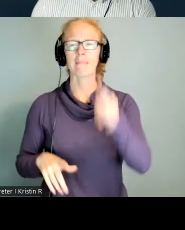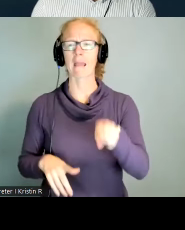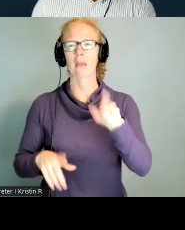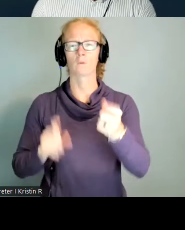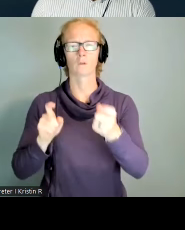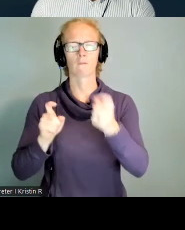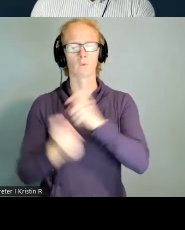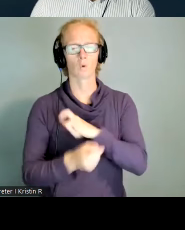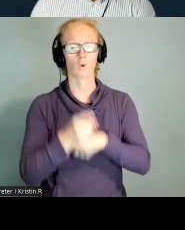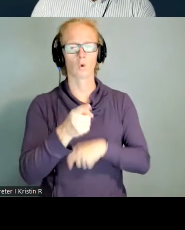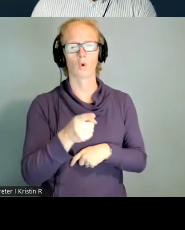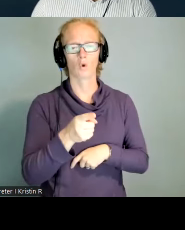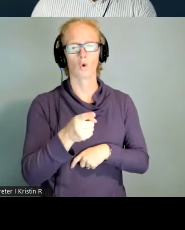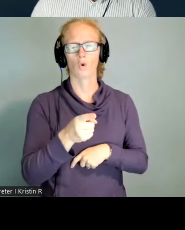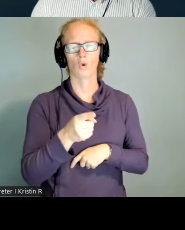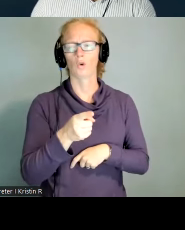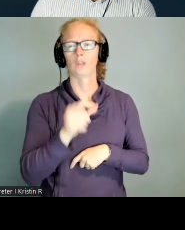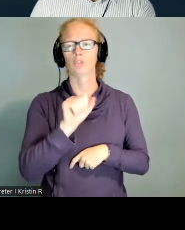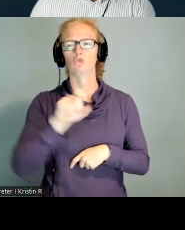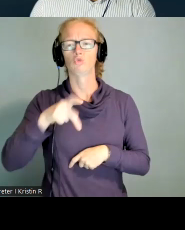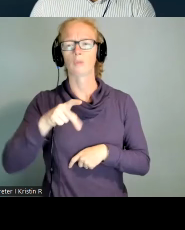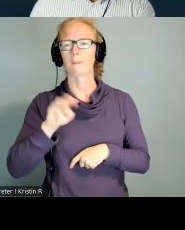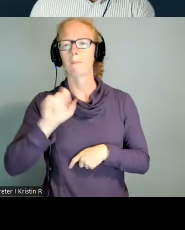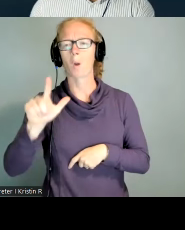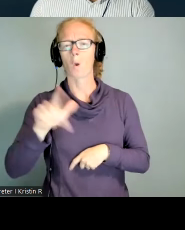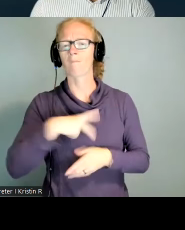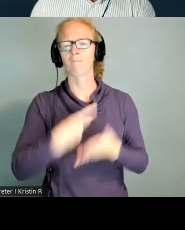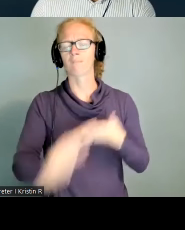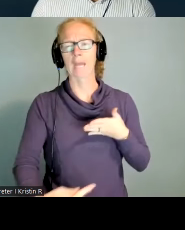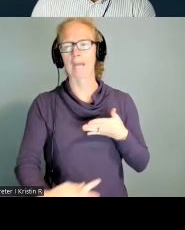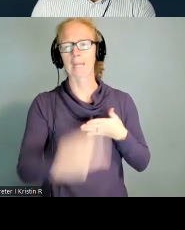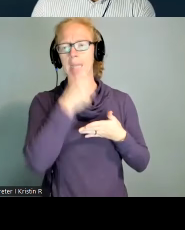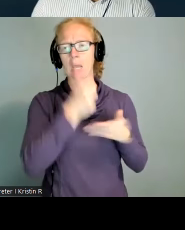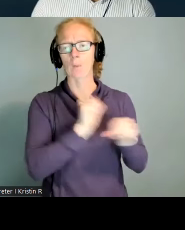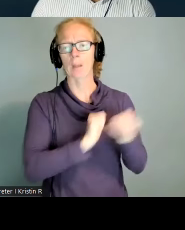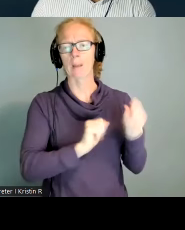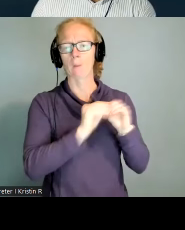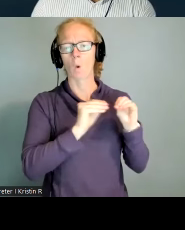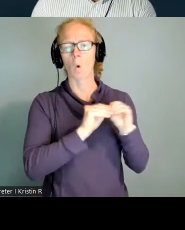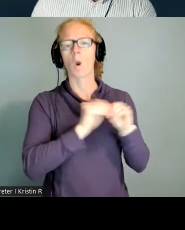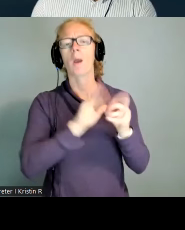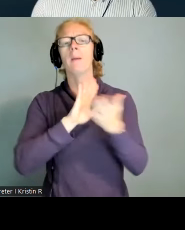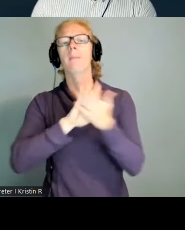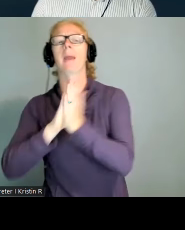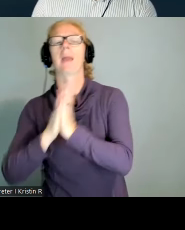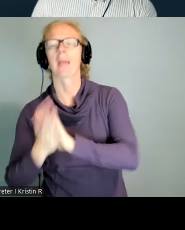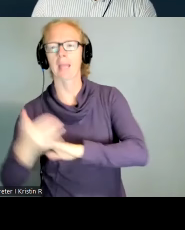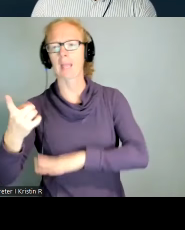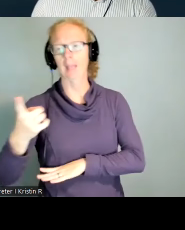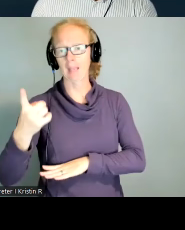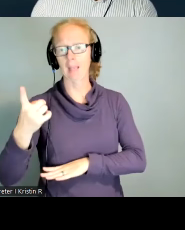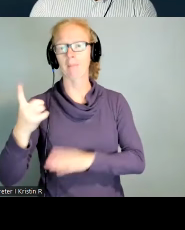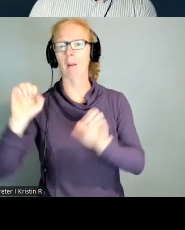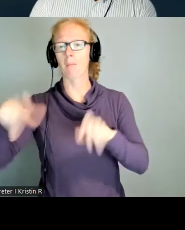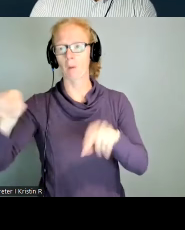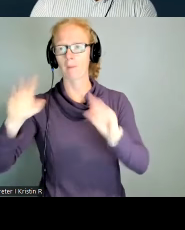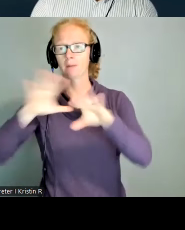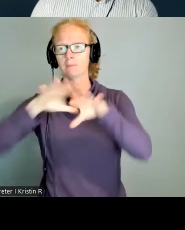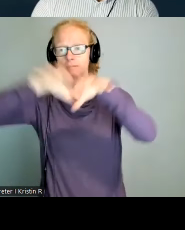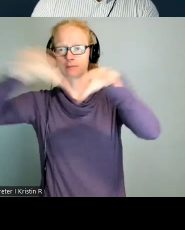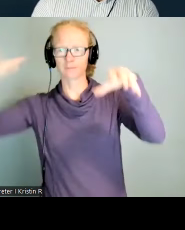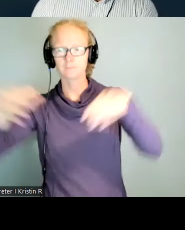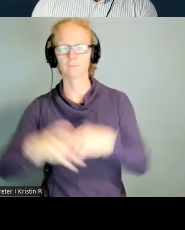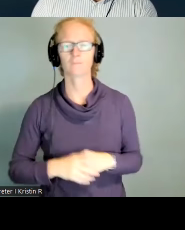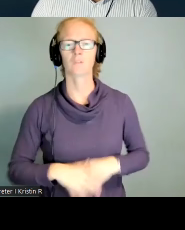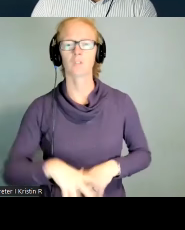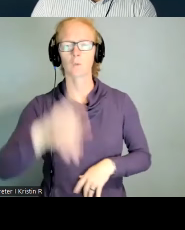of a failed strip mall to a mixed-use development with dedicated affordable senior housing in West Hollywood. As you can see, here is the